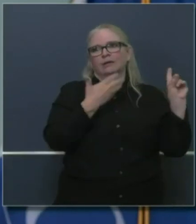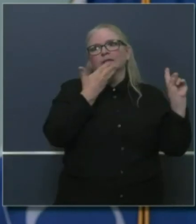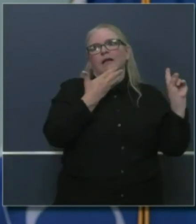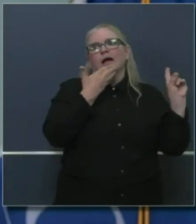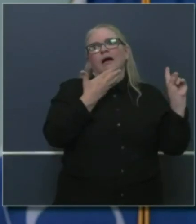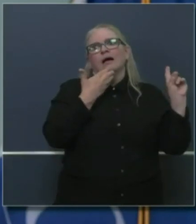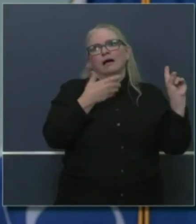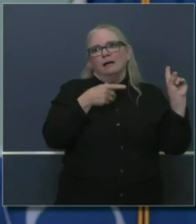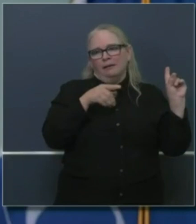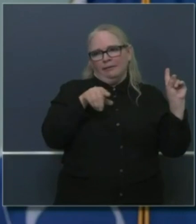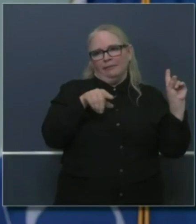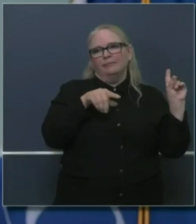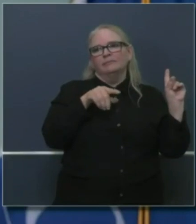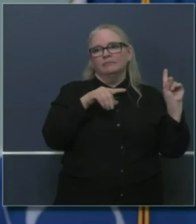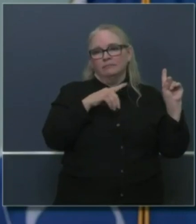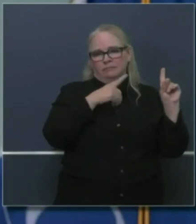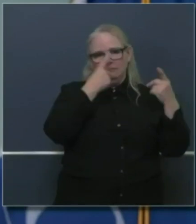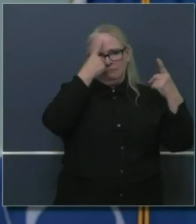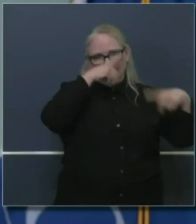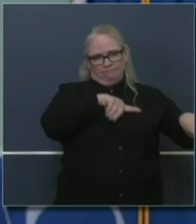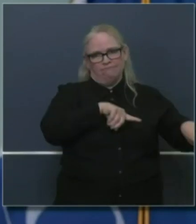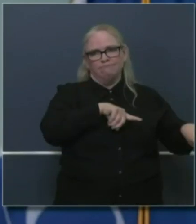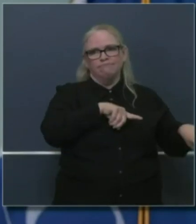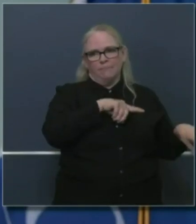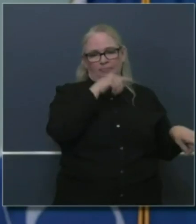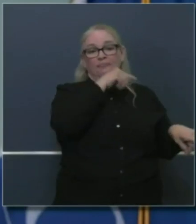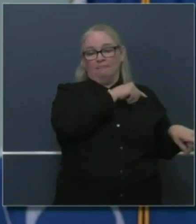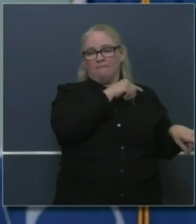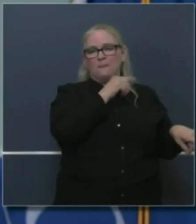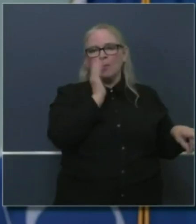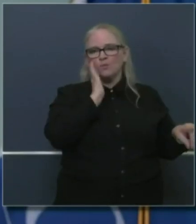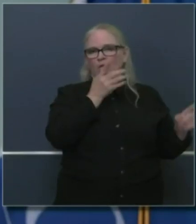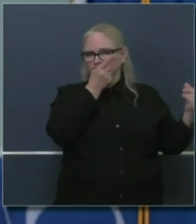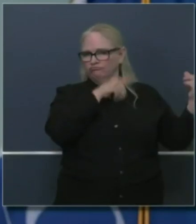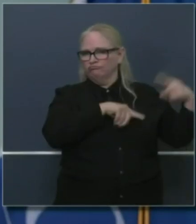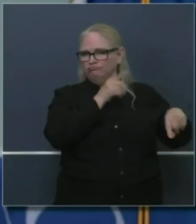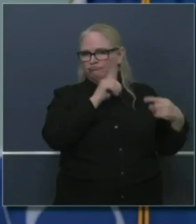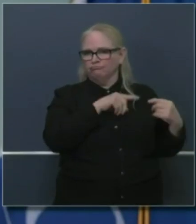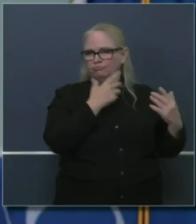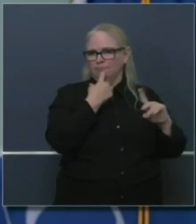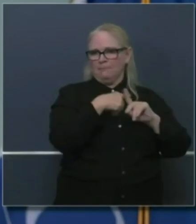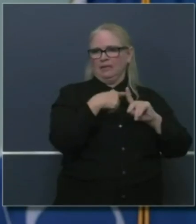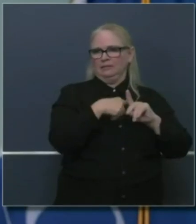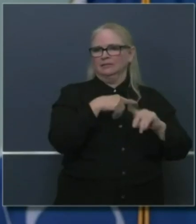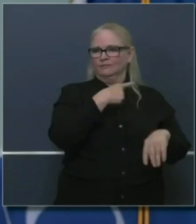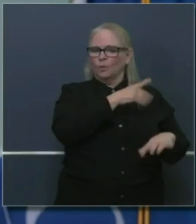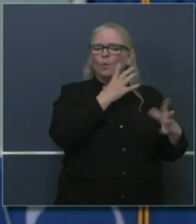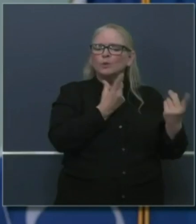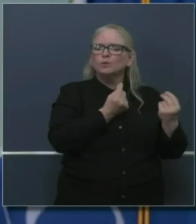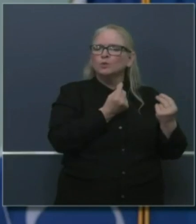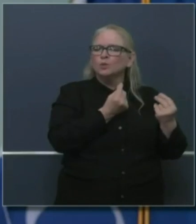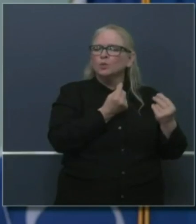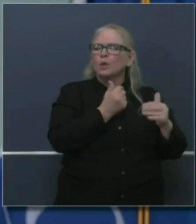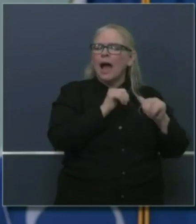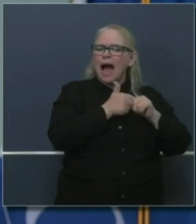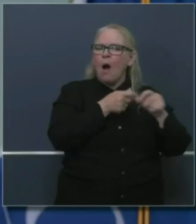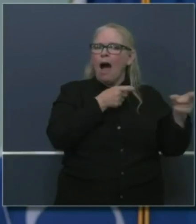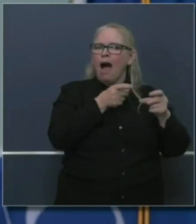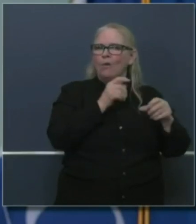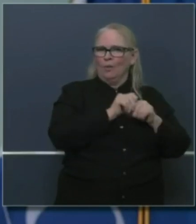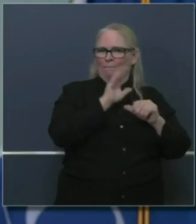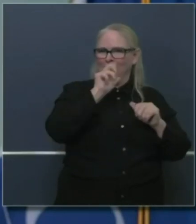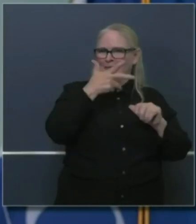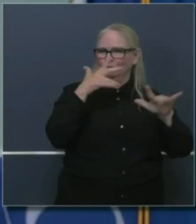were able to advance an agreement with Orange County, the last of the 7 jurisdictions within the county, the county itself, not just